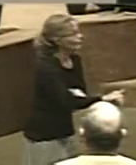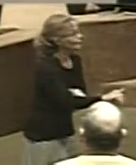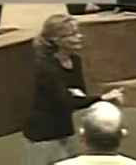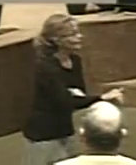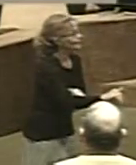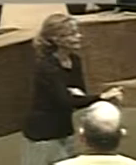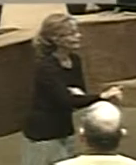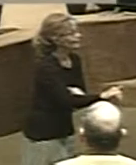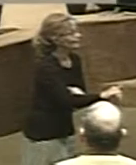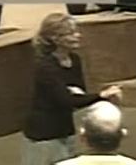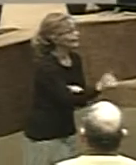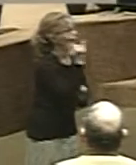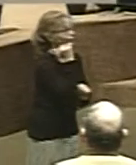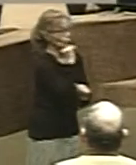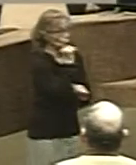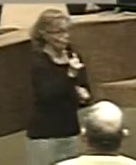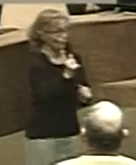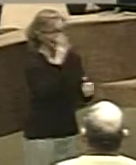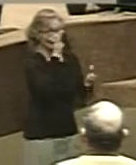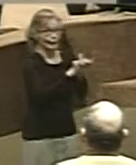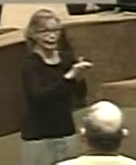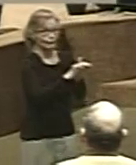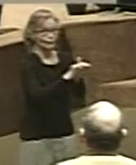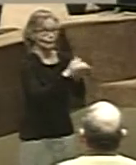falls in the absence of it.